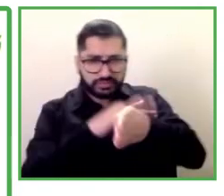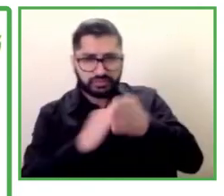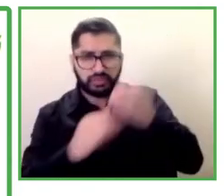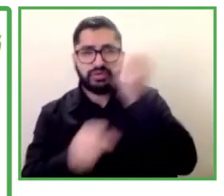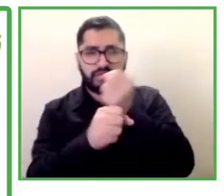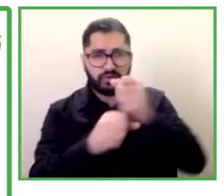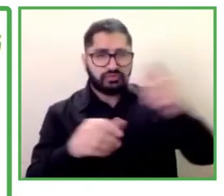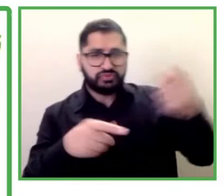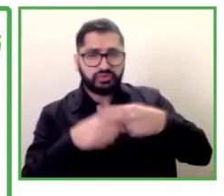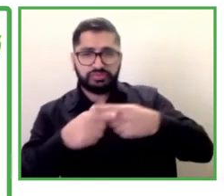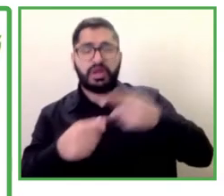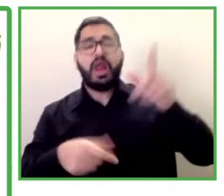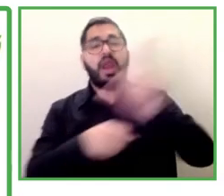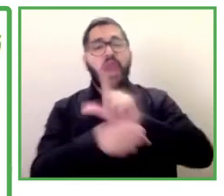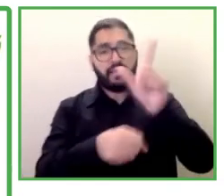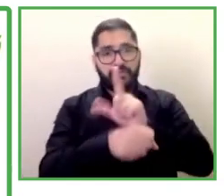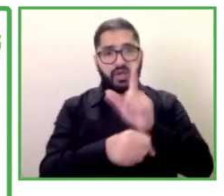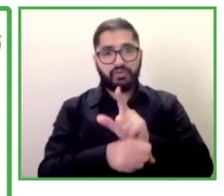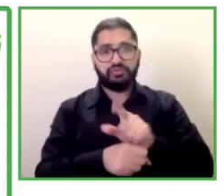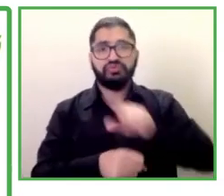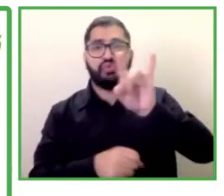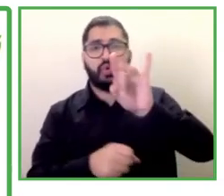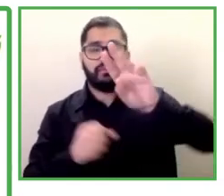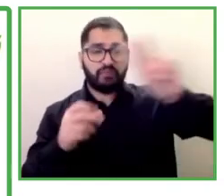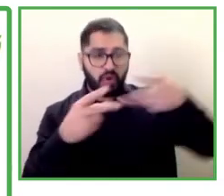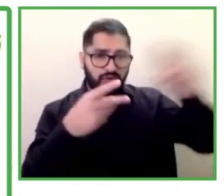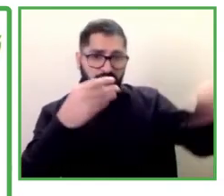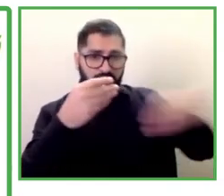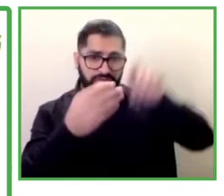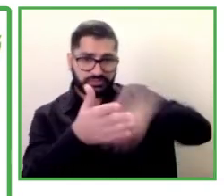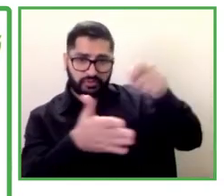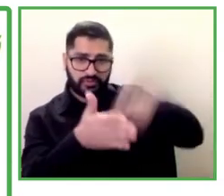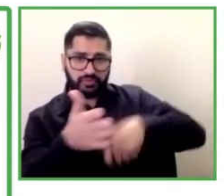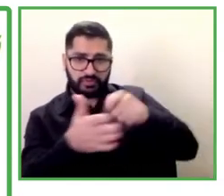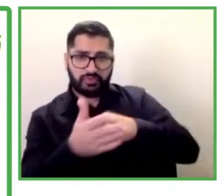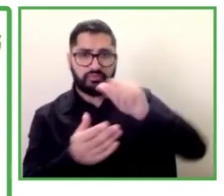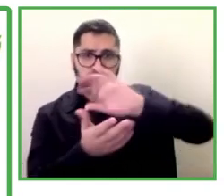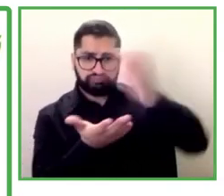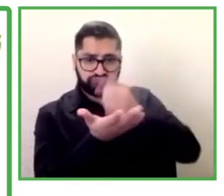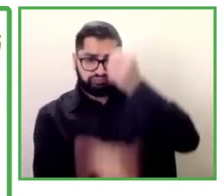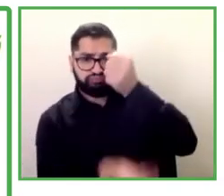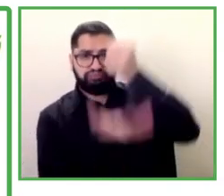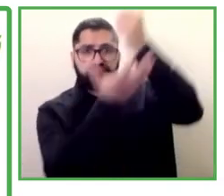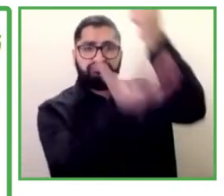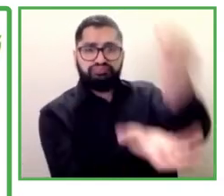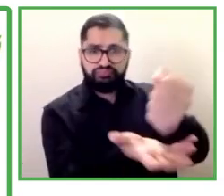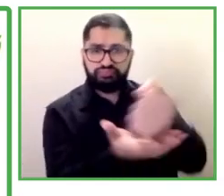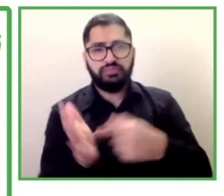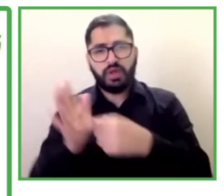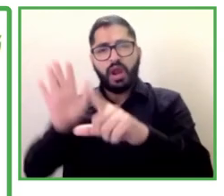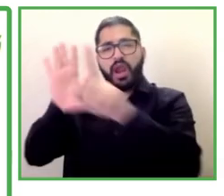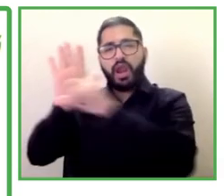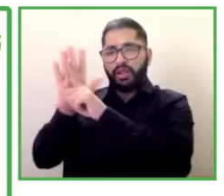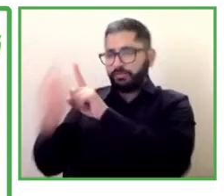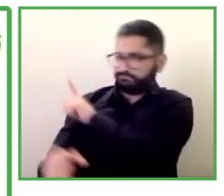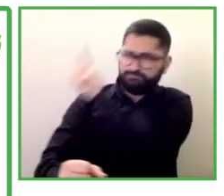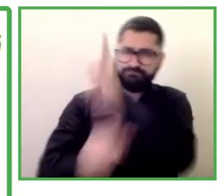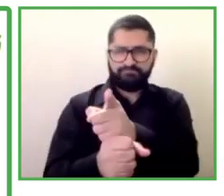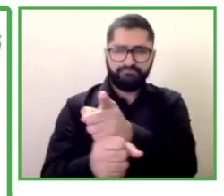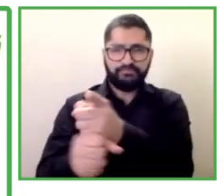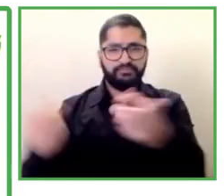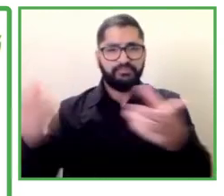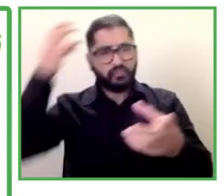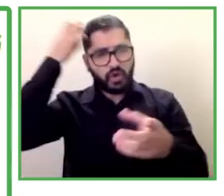that are have to do with sub hiring. So we include disposals that are related